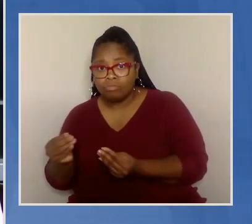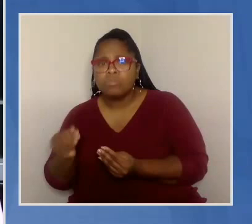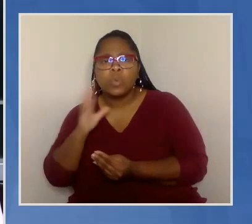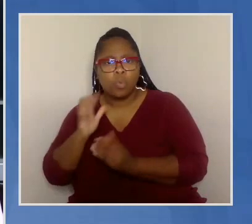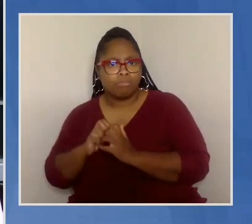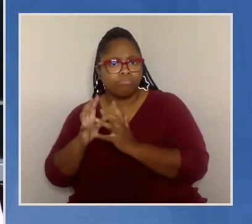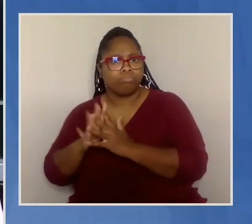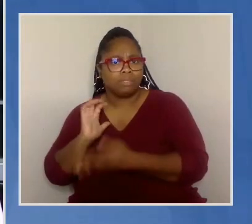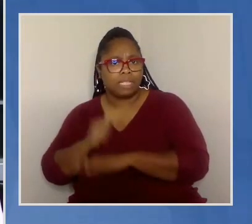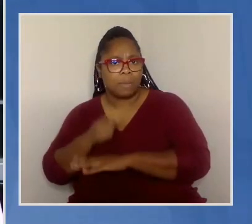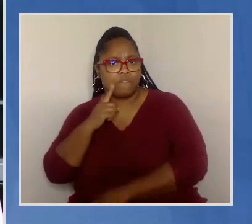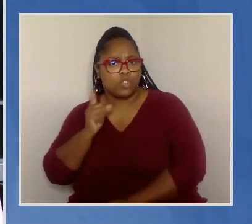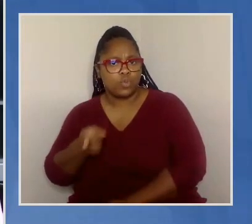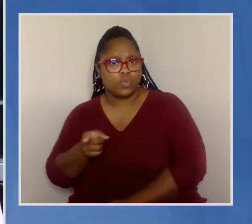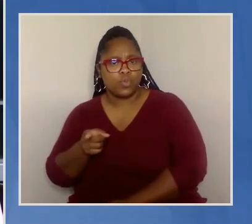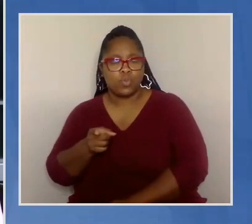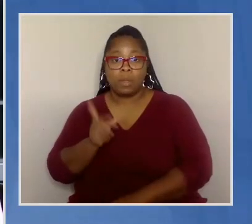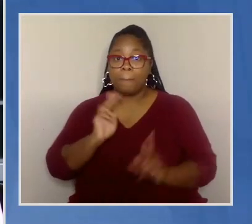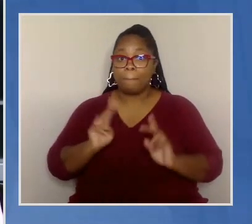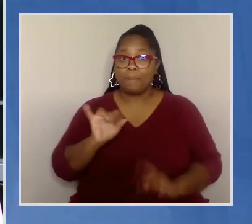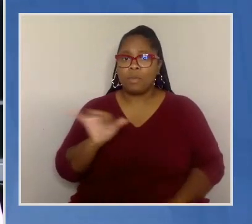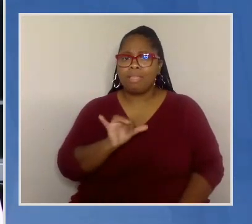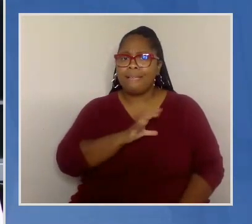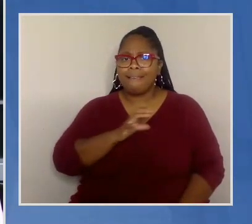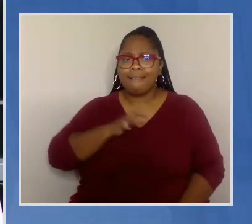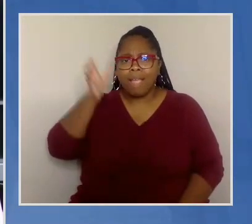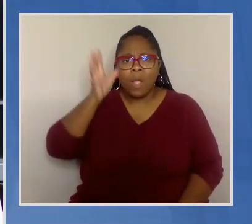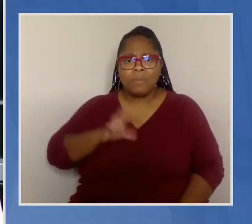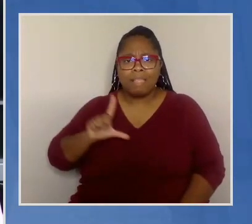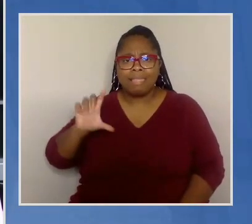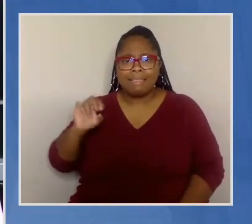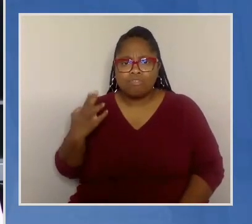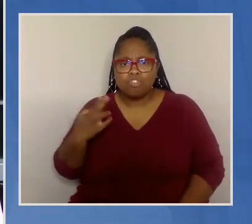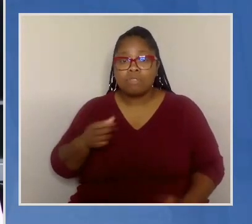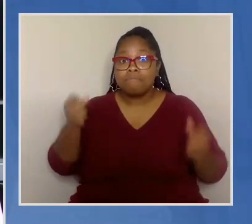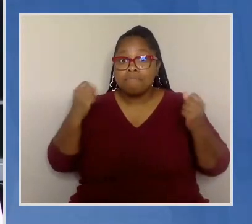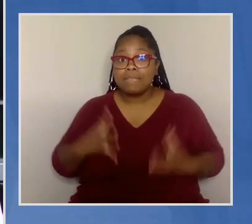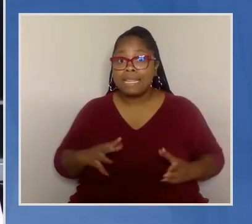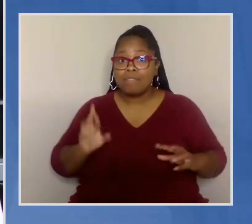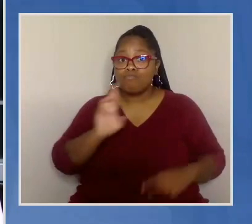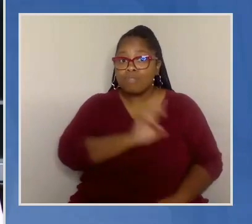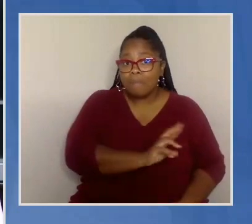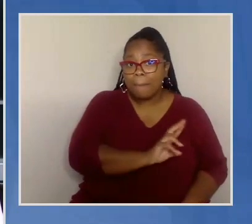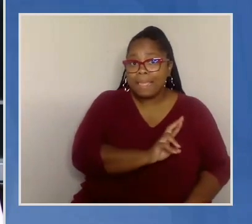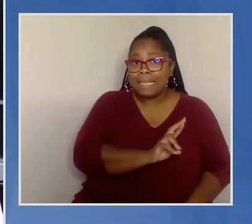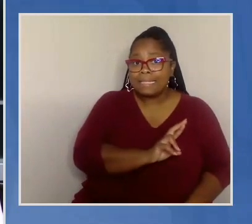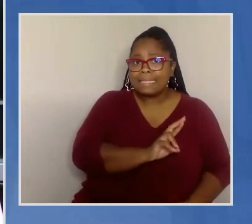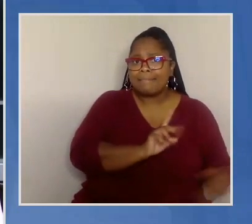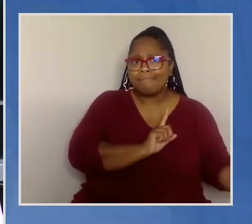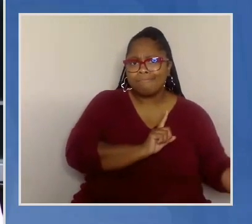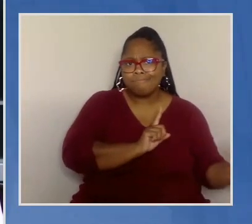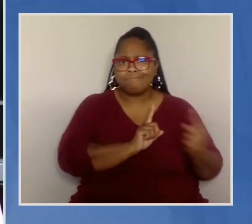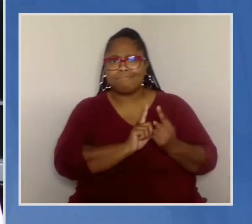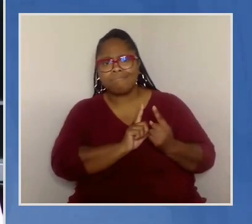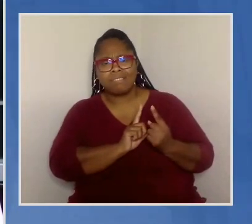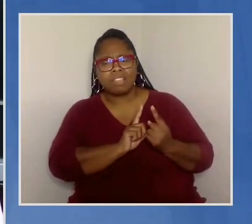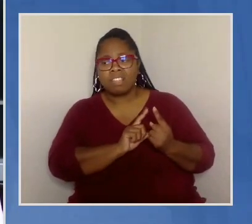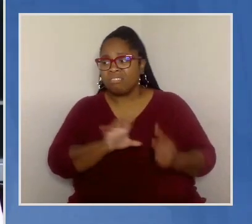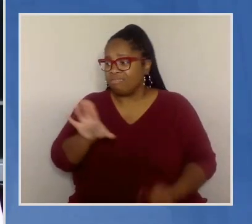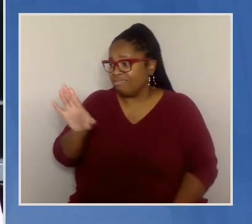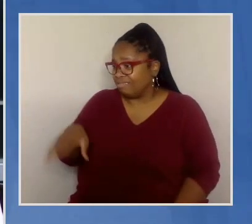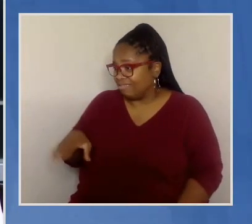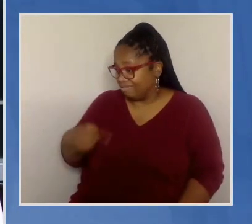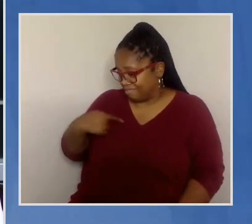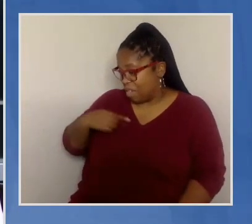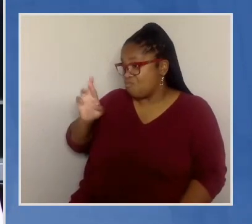Wi-Fi. People like Congressman Leach and so many Republicans who have come up to me and say,